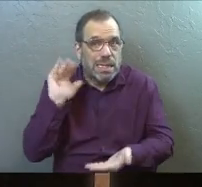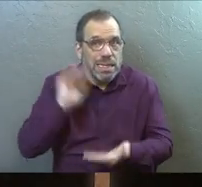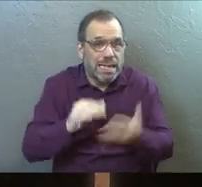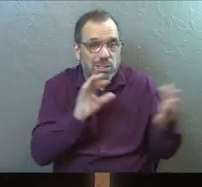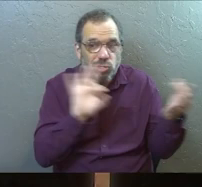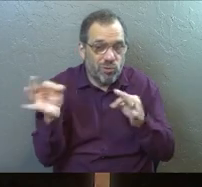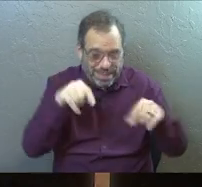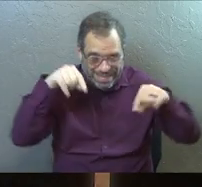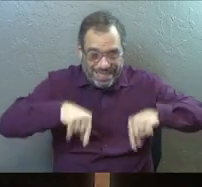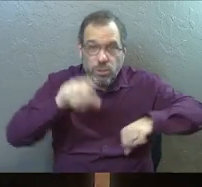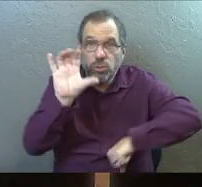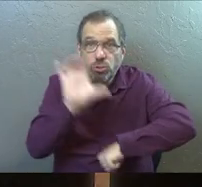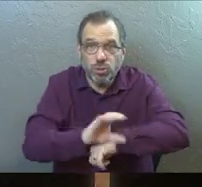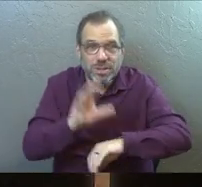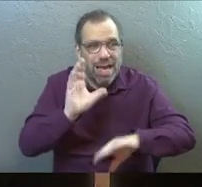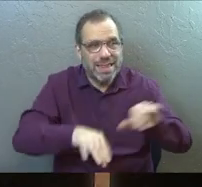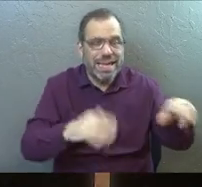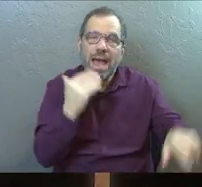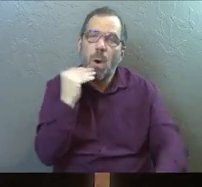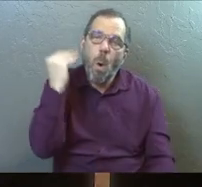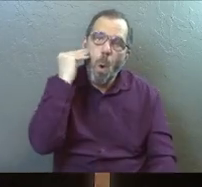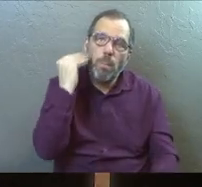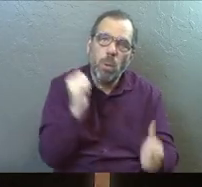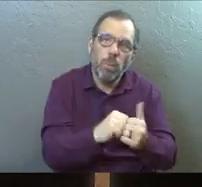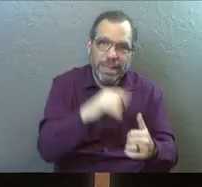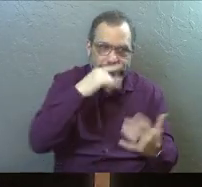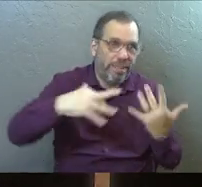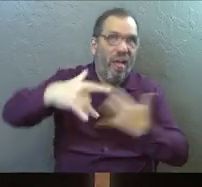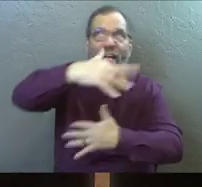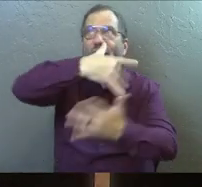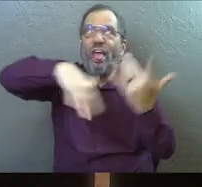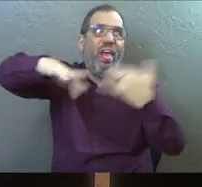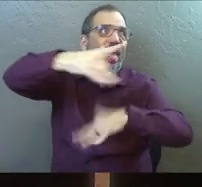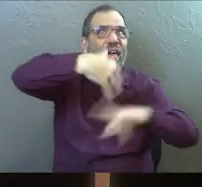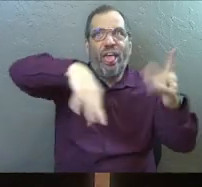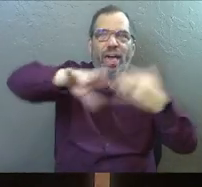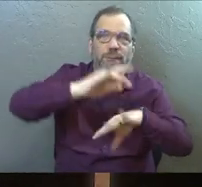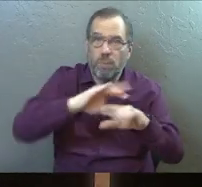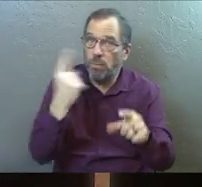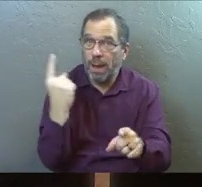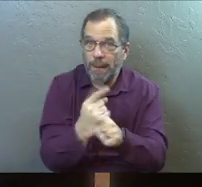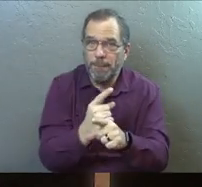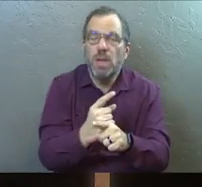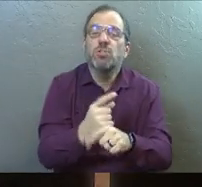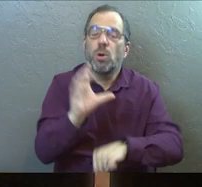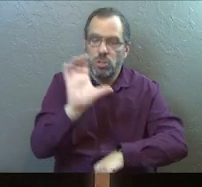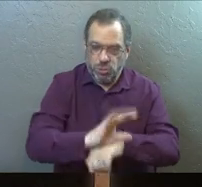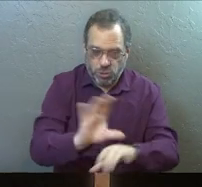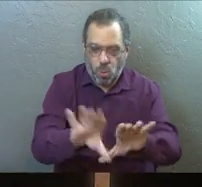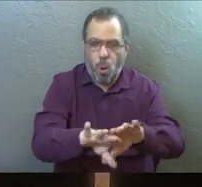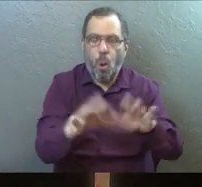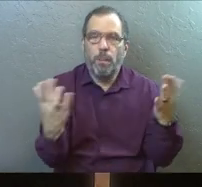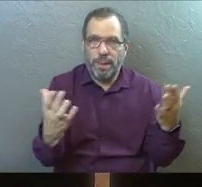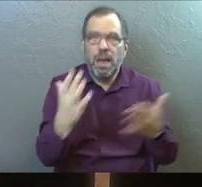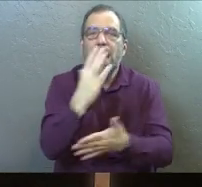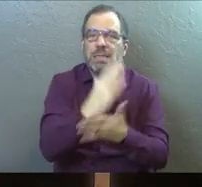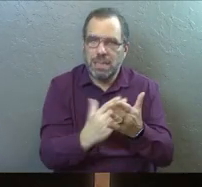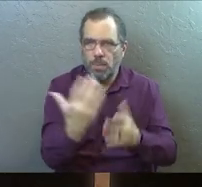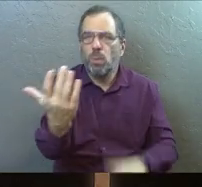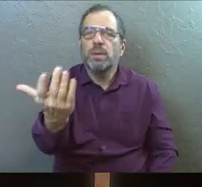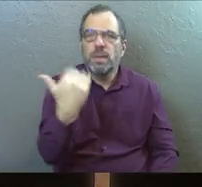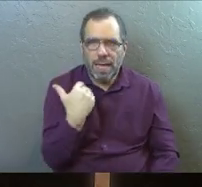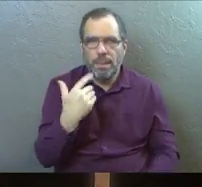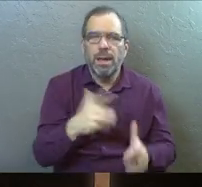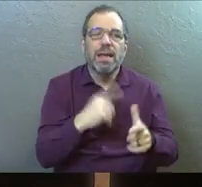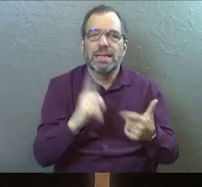quiet time here in this room than doing it at home with your kids running around. Right? So we're going to open up this space and several of you are going to